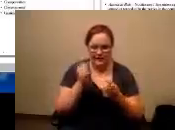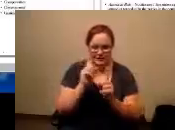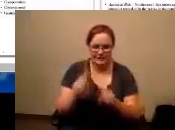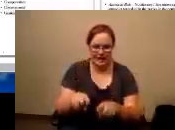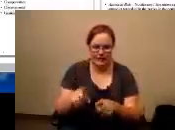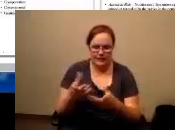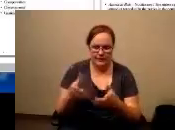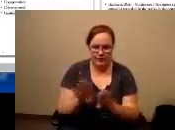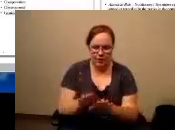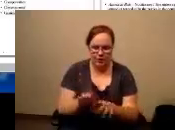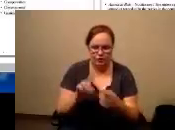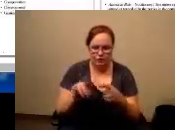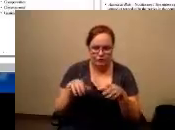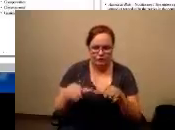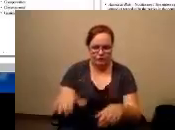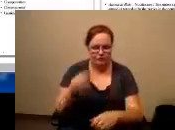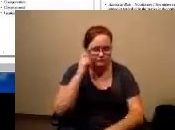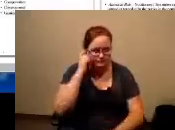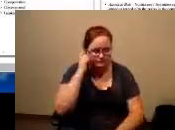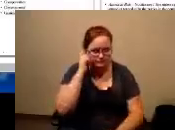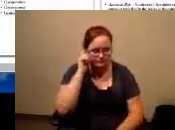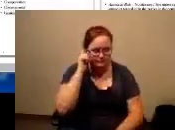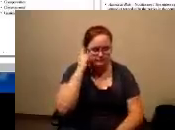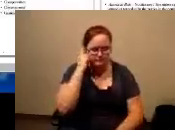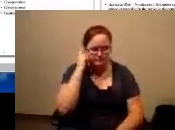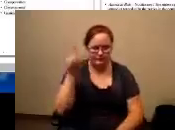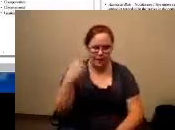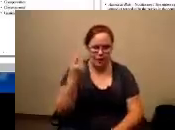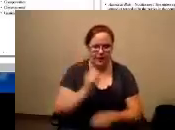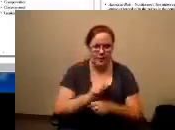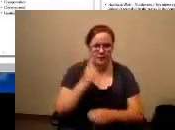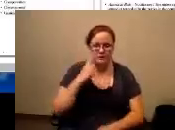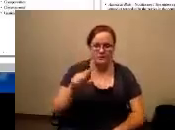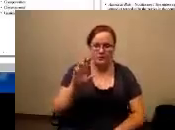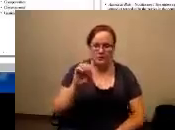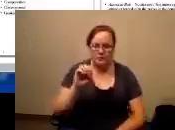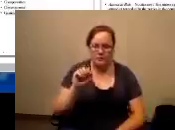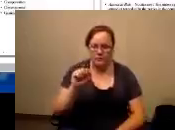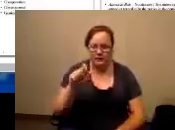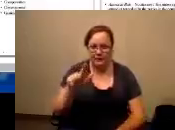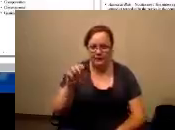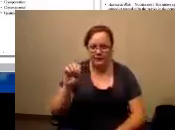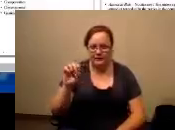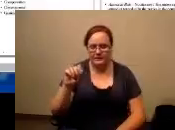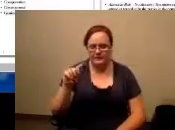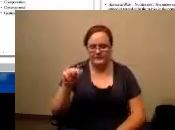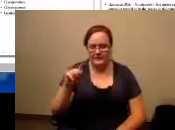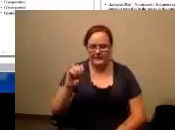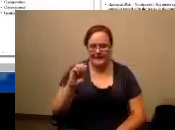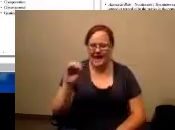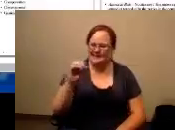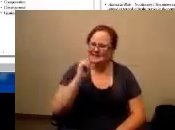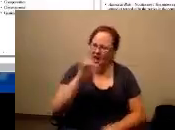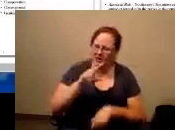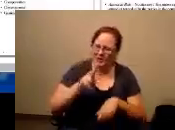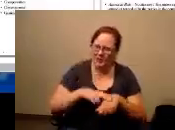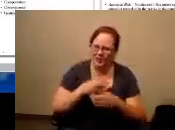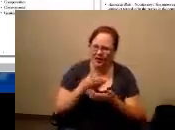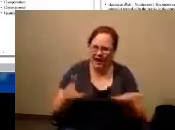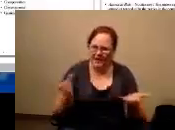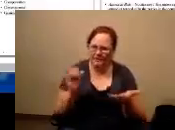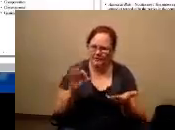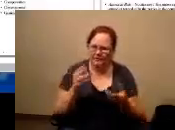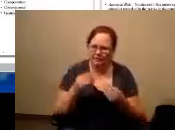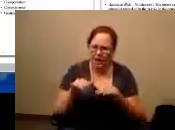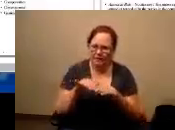close to perform. It only works for real estate and unusual items of personal property, things that are kind